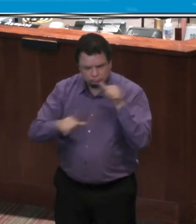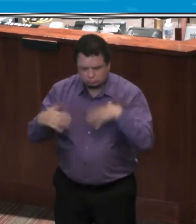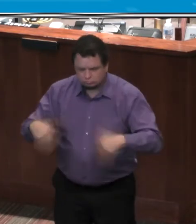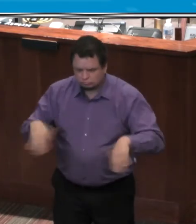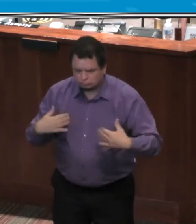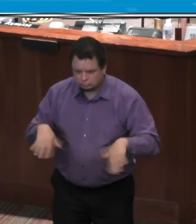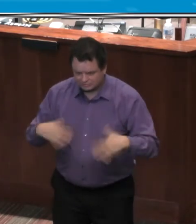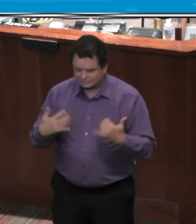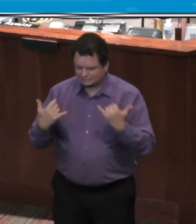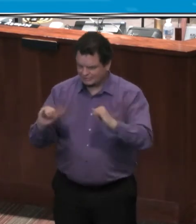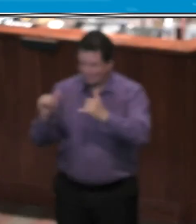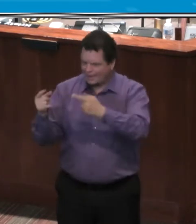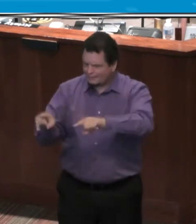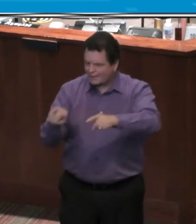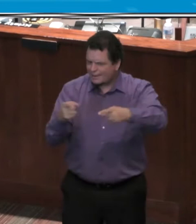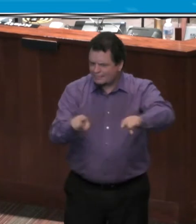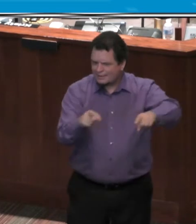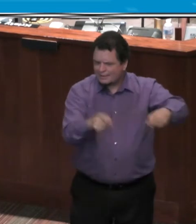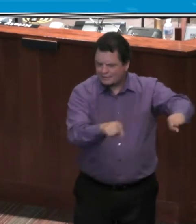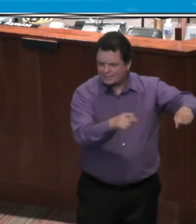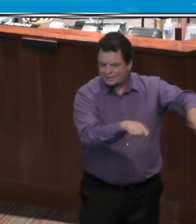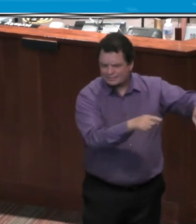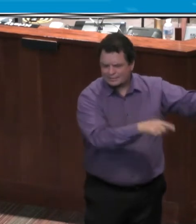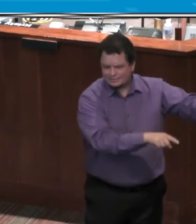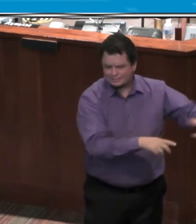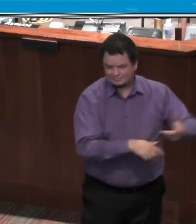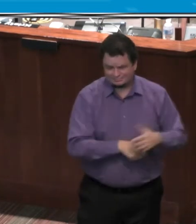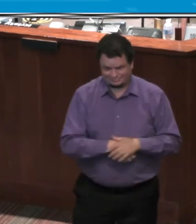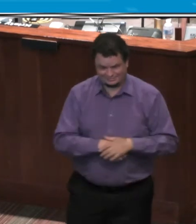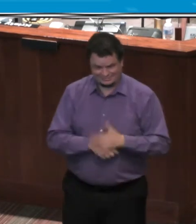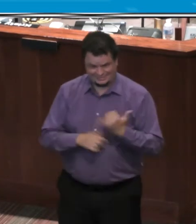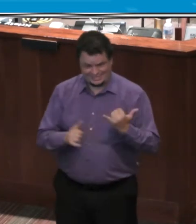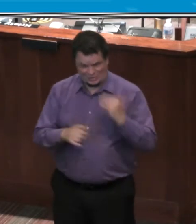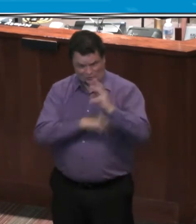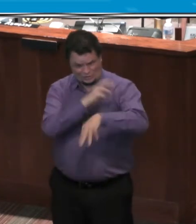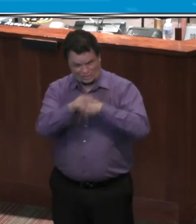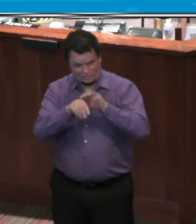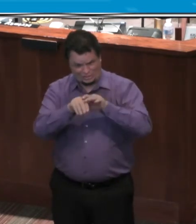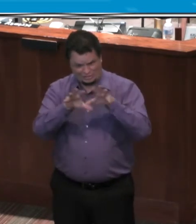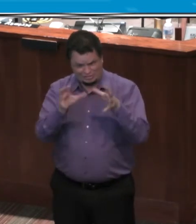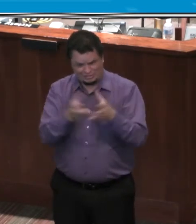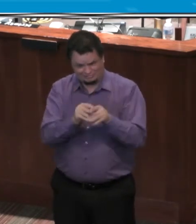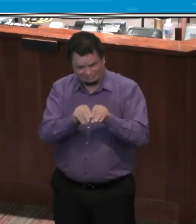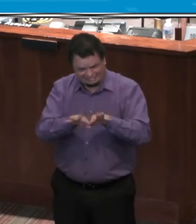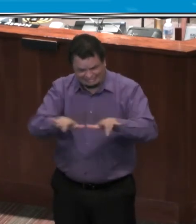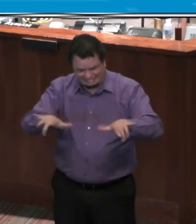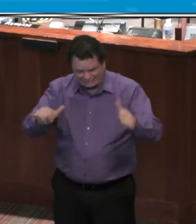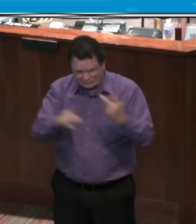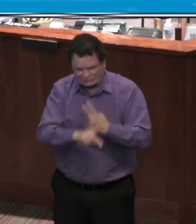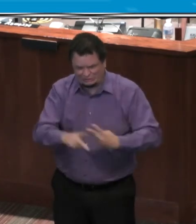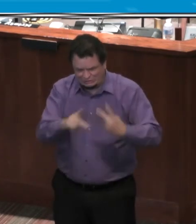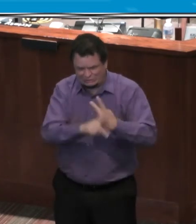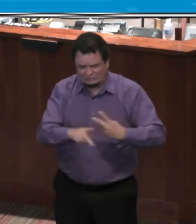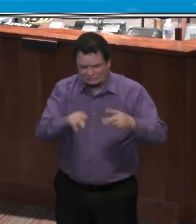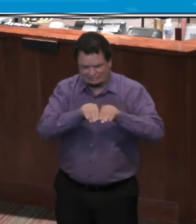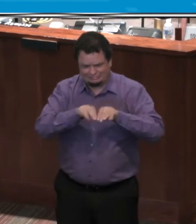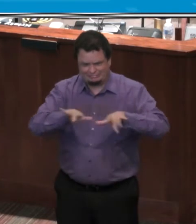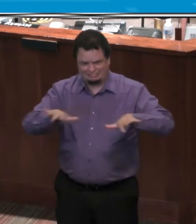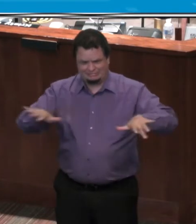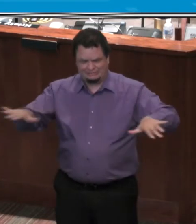pandemic has exasperated, and so this report will get into some of that. So thank you, Kathy Robbins, for being here